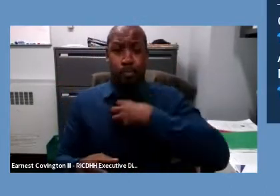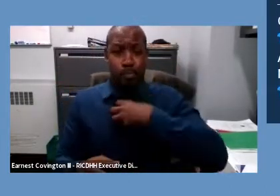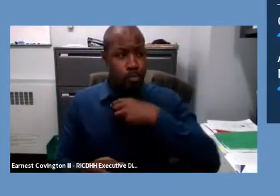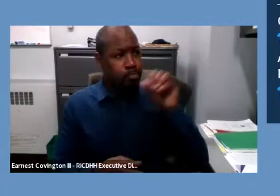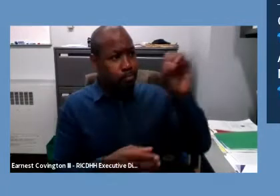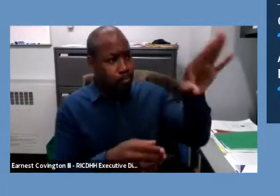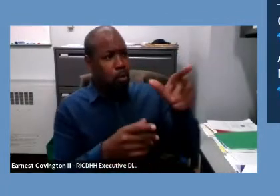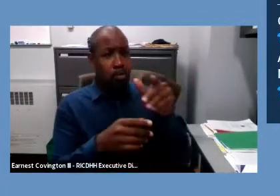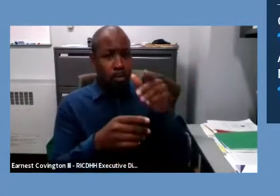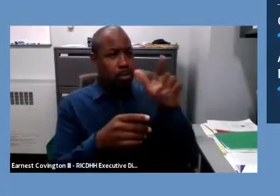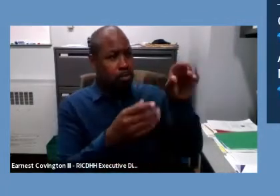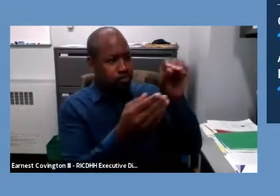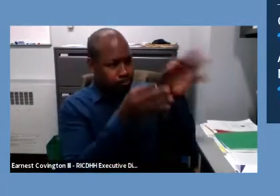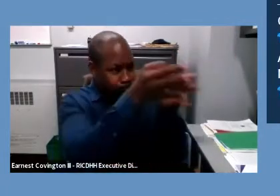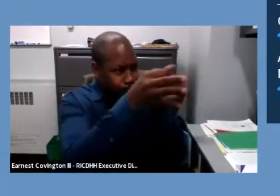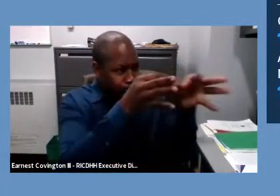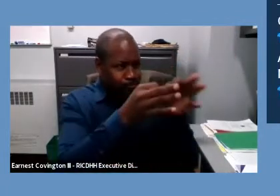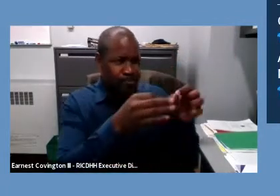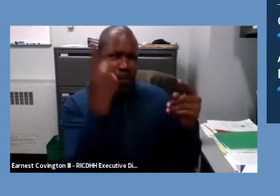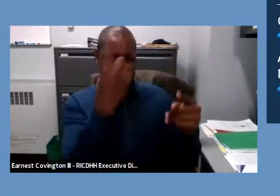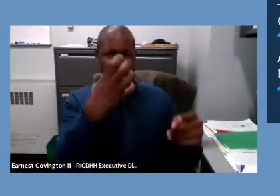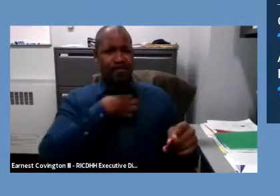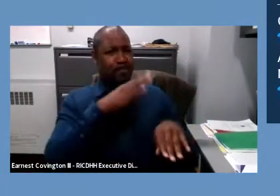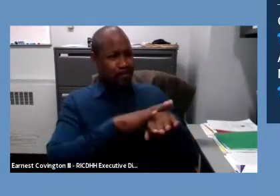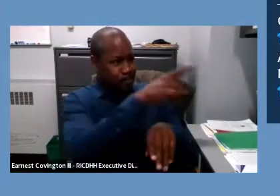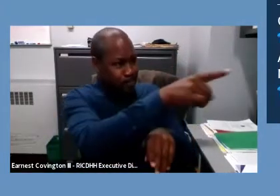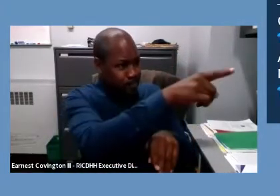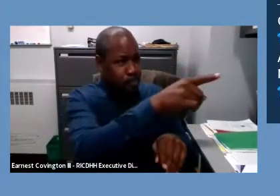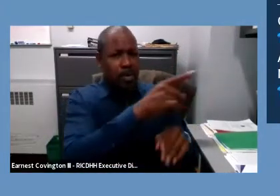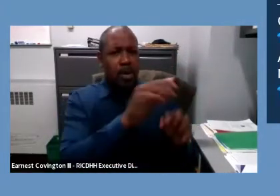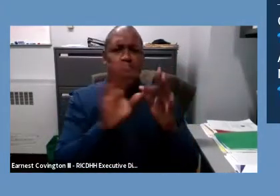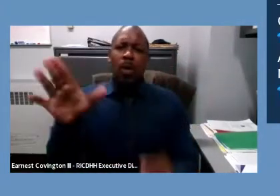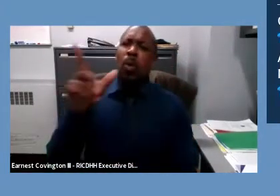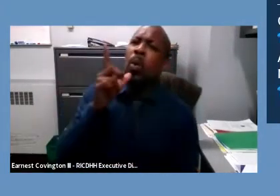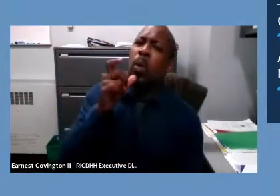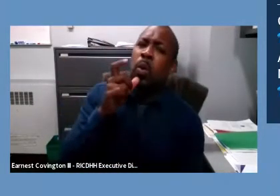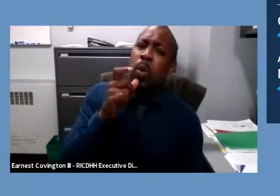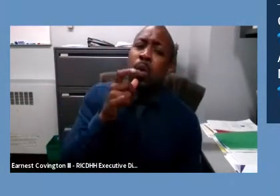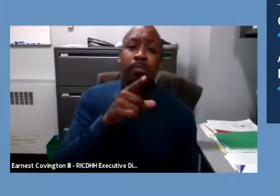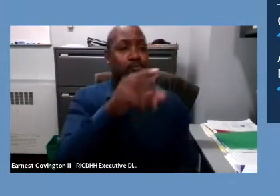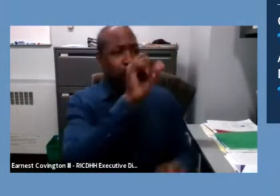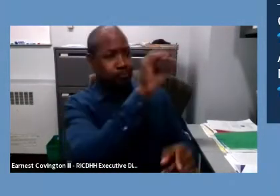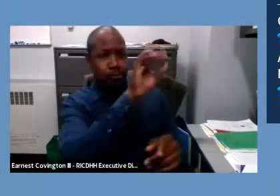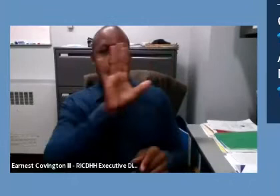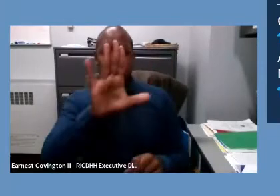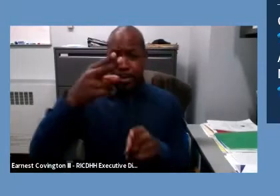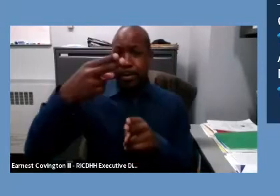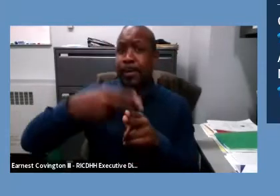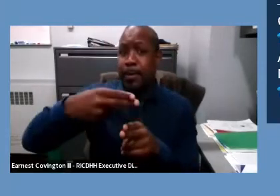they will contact the interpreter against whom you made a complaint,